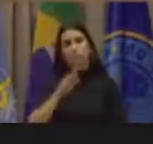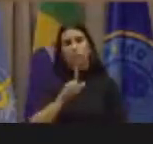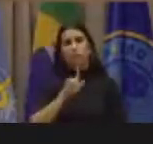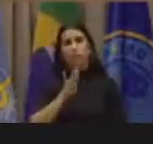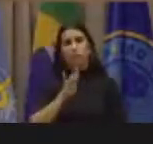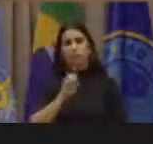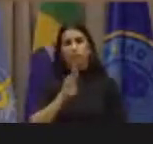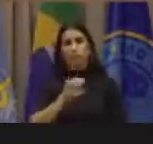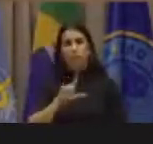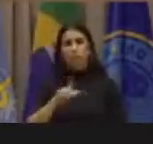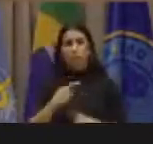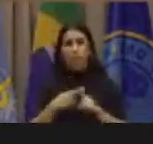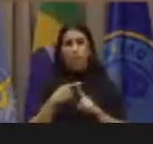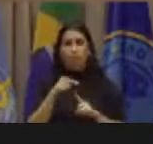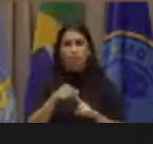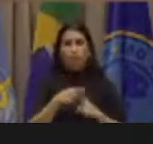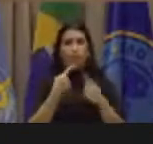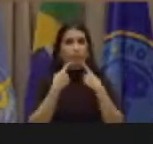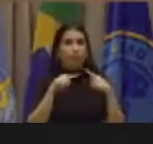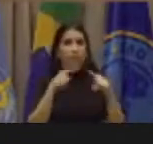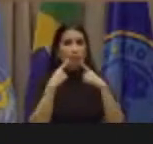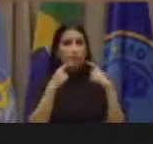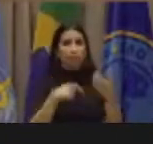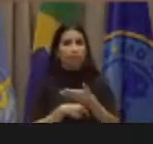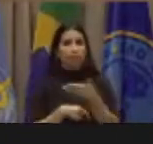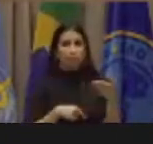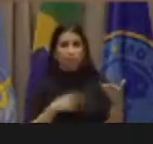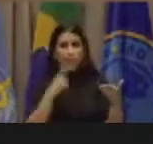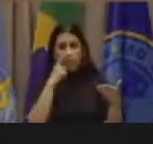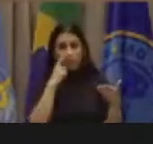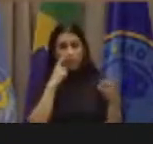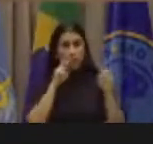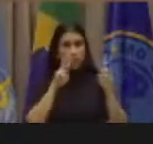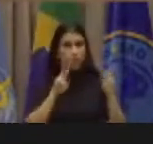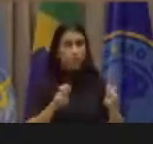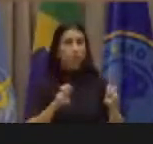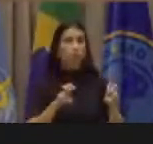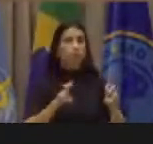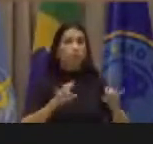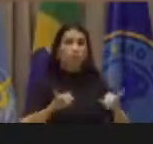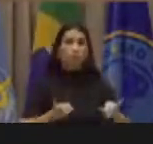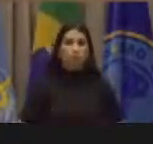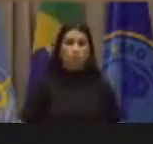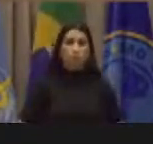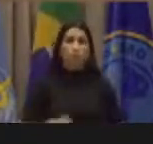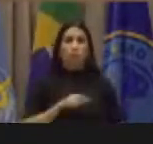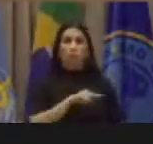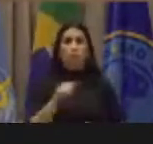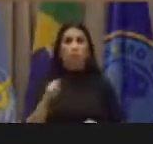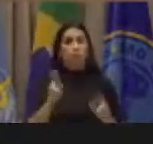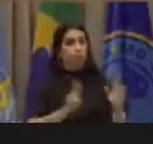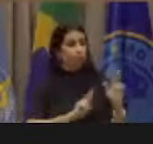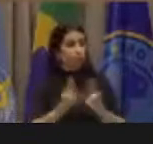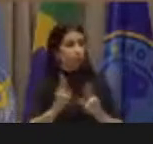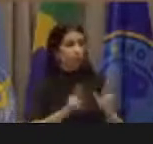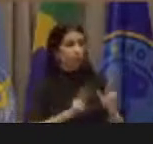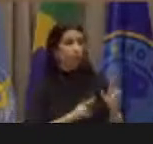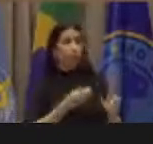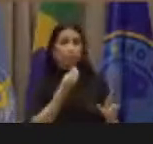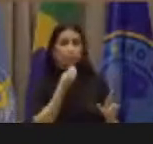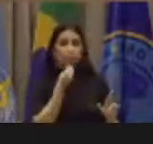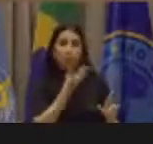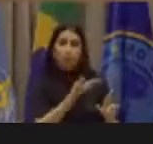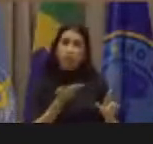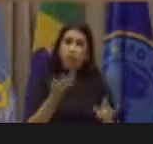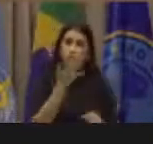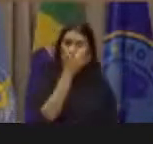work as well. So subjective complaints like psychic issue may